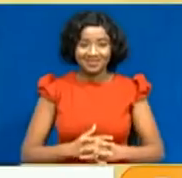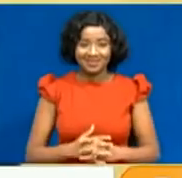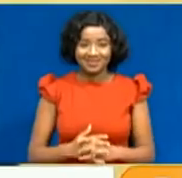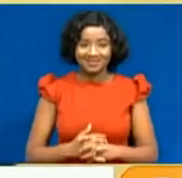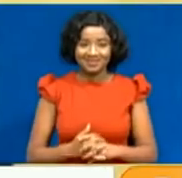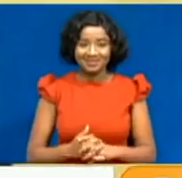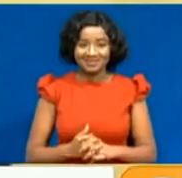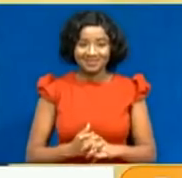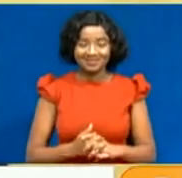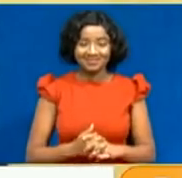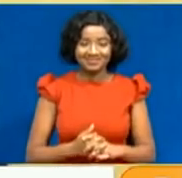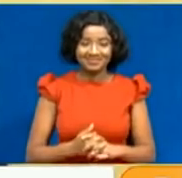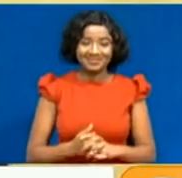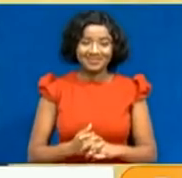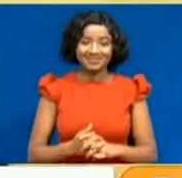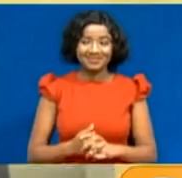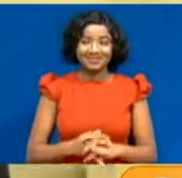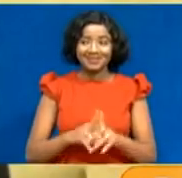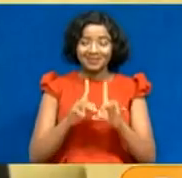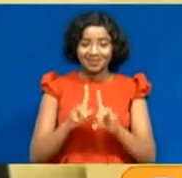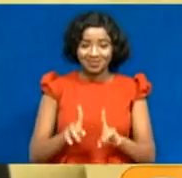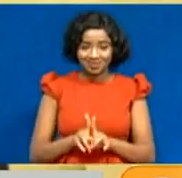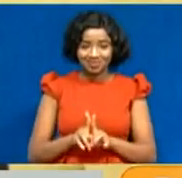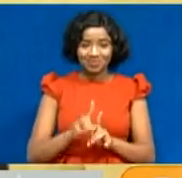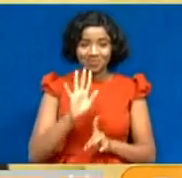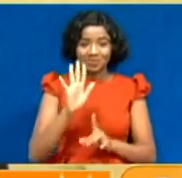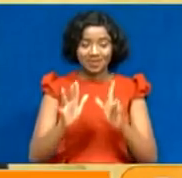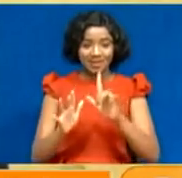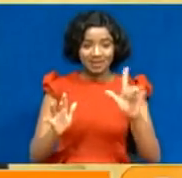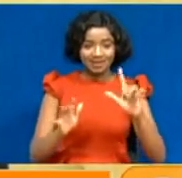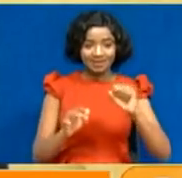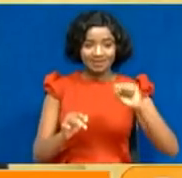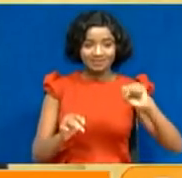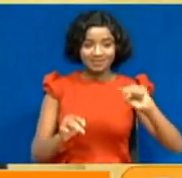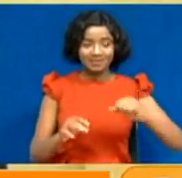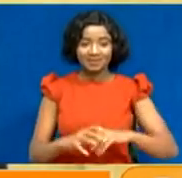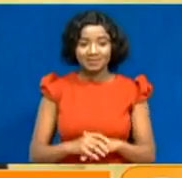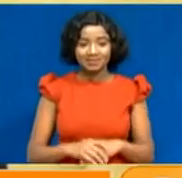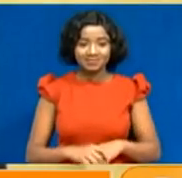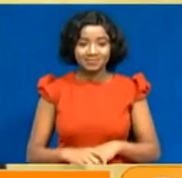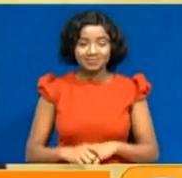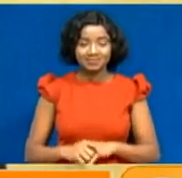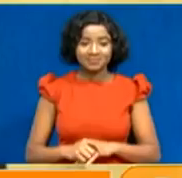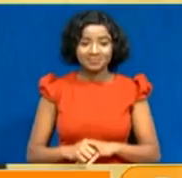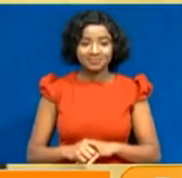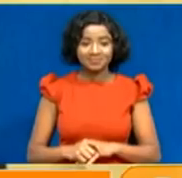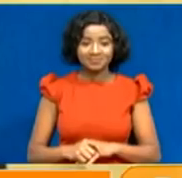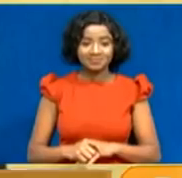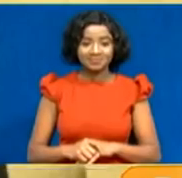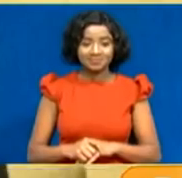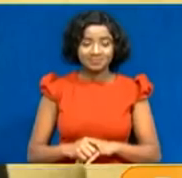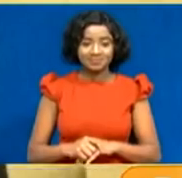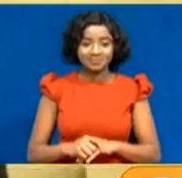The female patient sustained injuries to the left side of the back and to the left side of the buttocks.